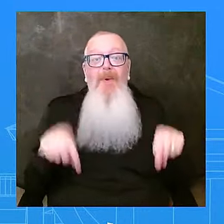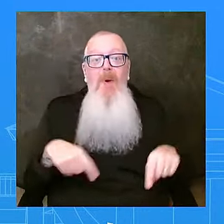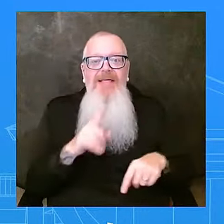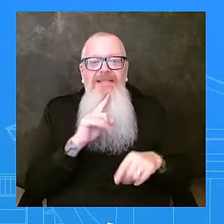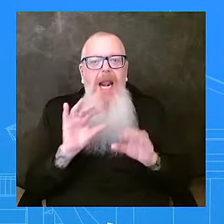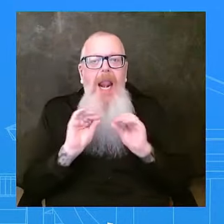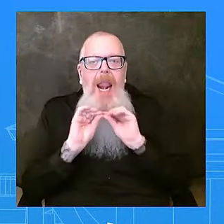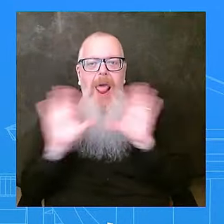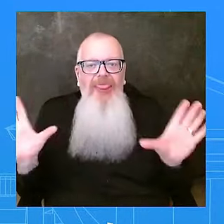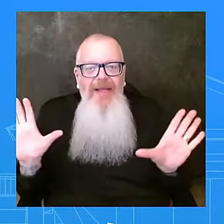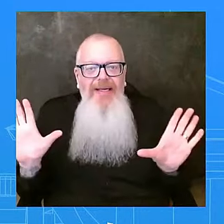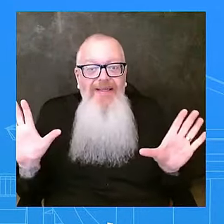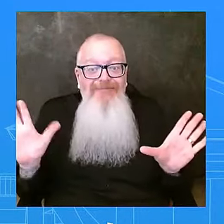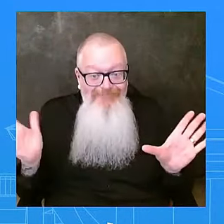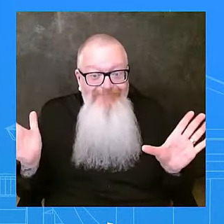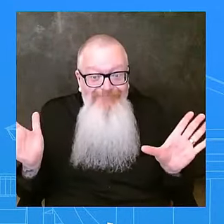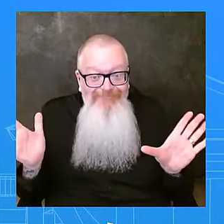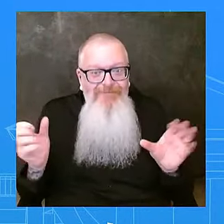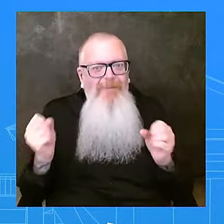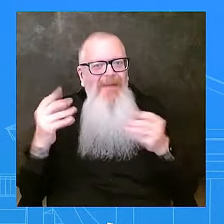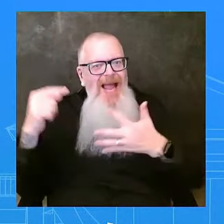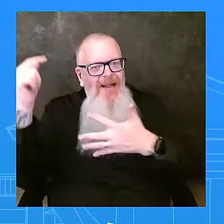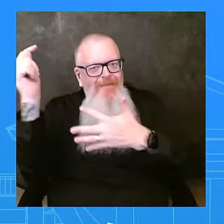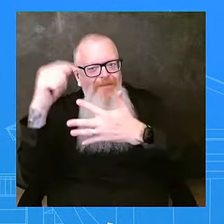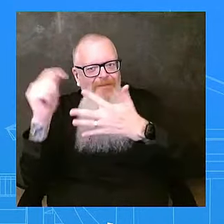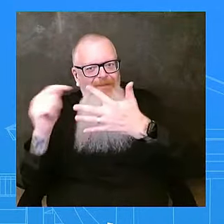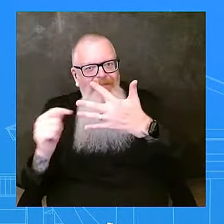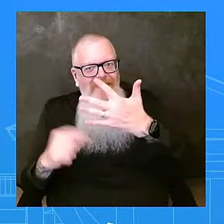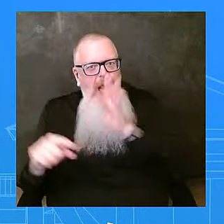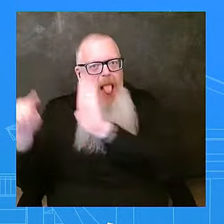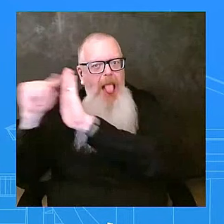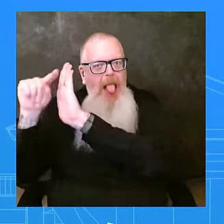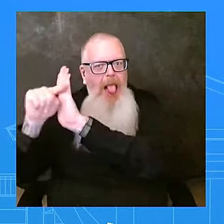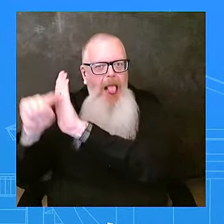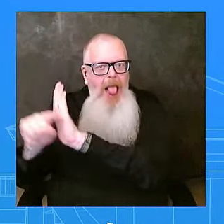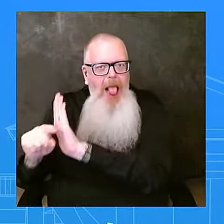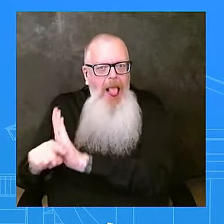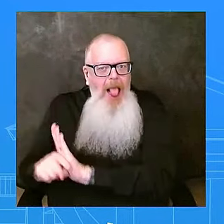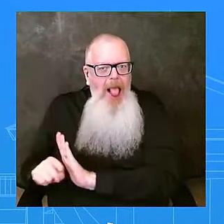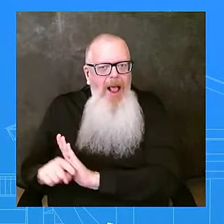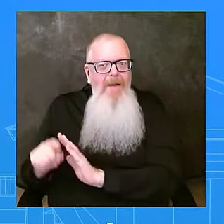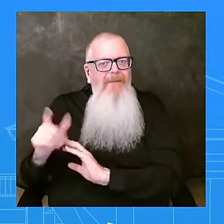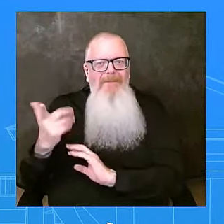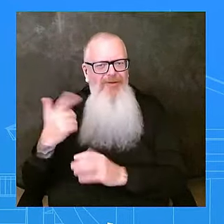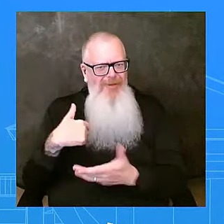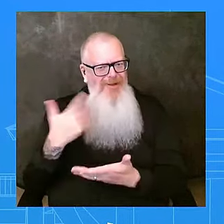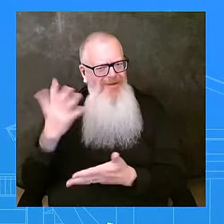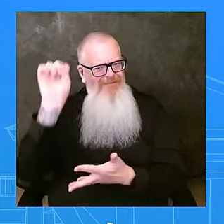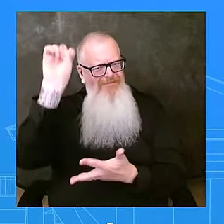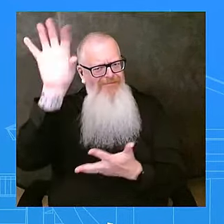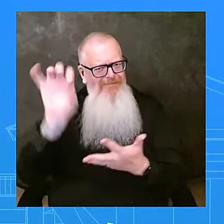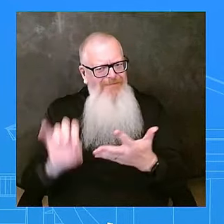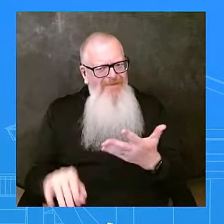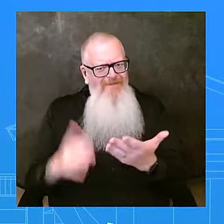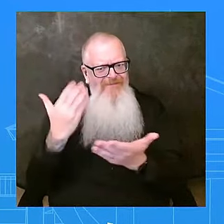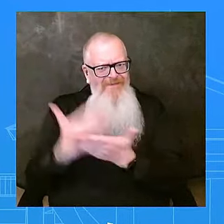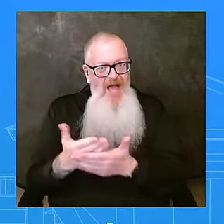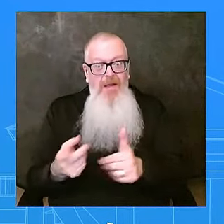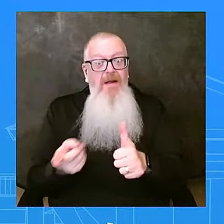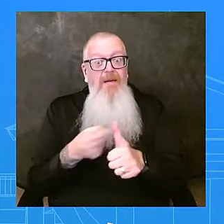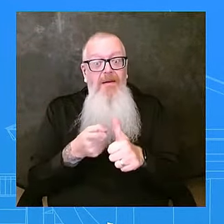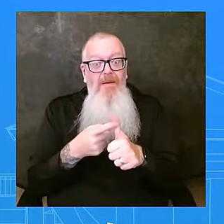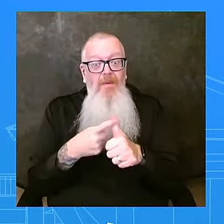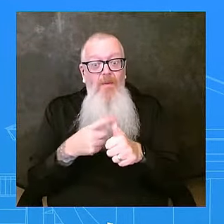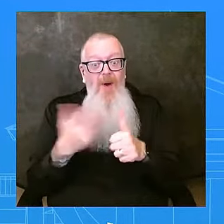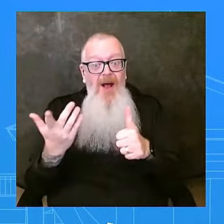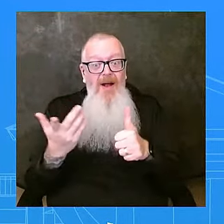to mention, but a few do stand out, and I'd like to tick them off if you don't mind. One, there was, in fact, planning for evacuations, planning that started